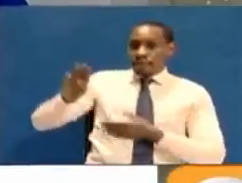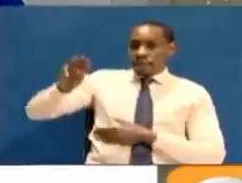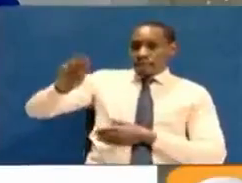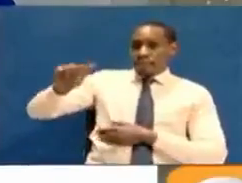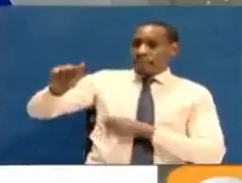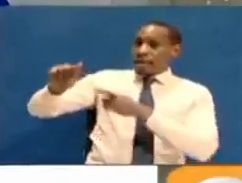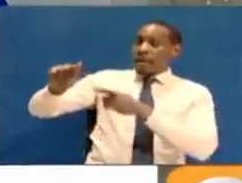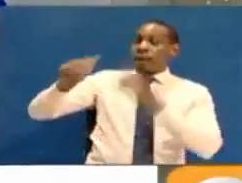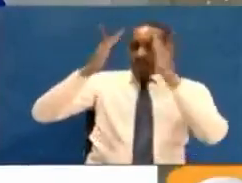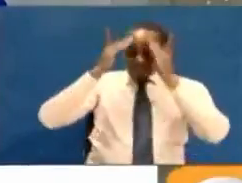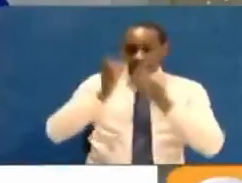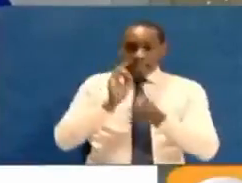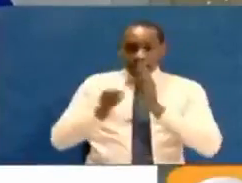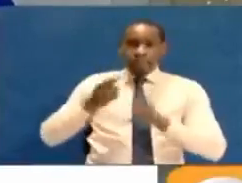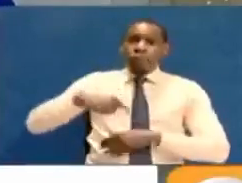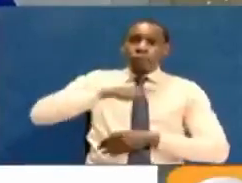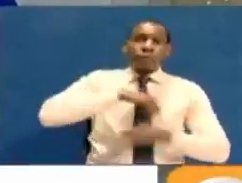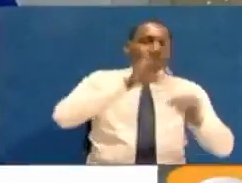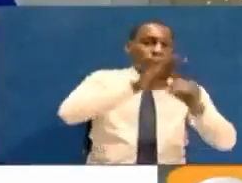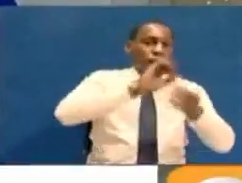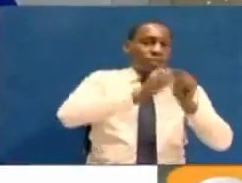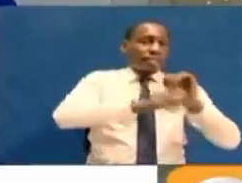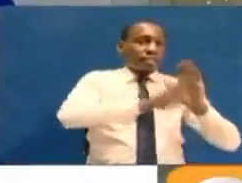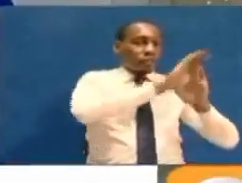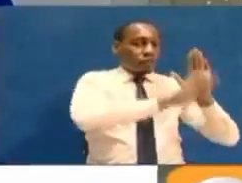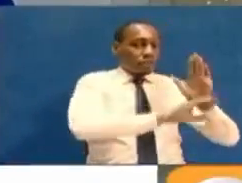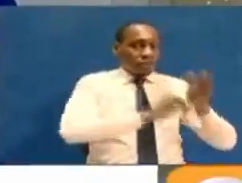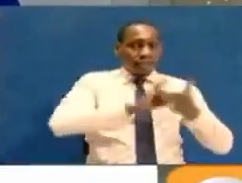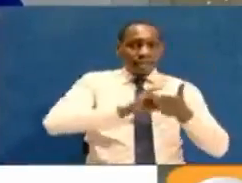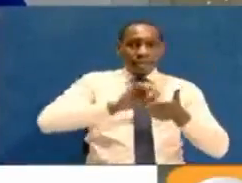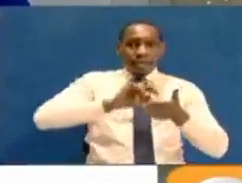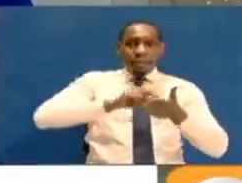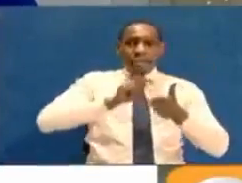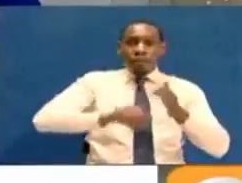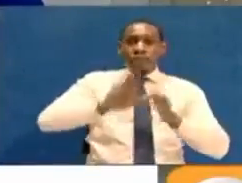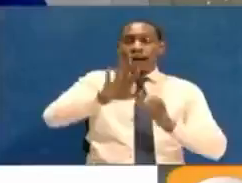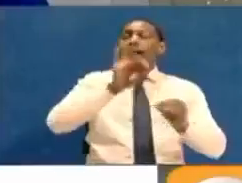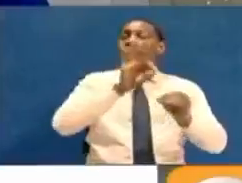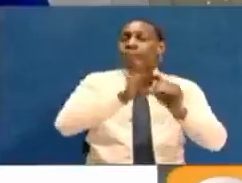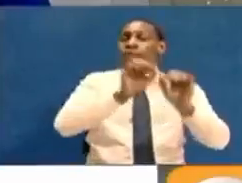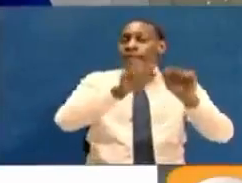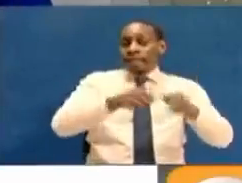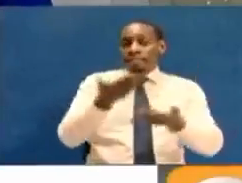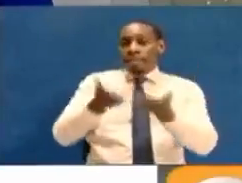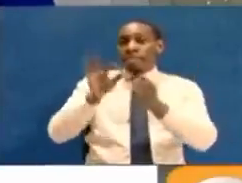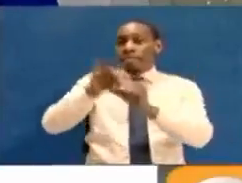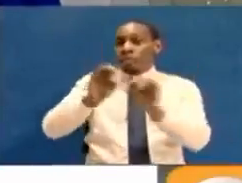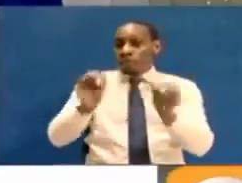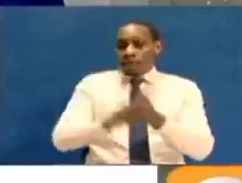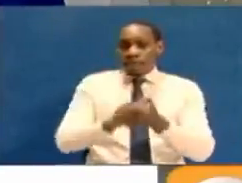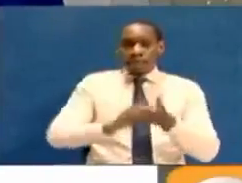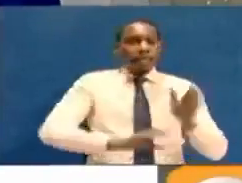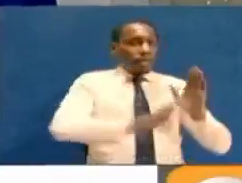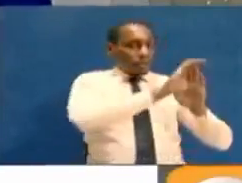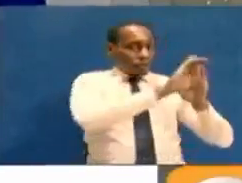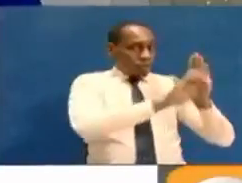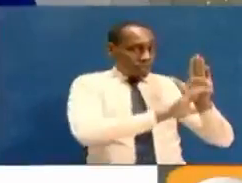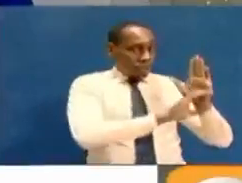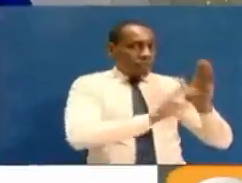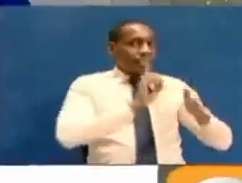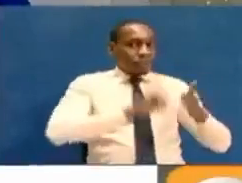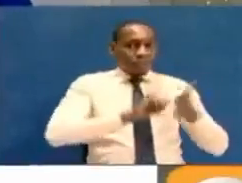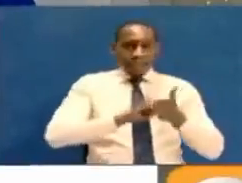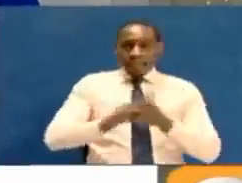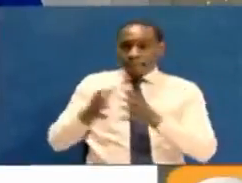the key to decide whether we will go to a referendum that means that you will get to vote or not. Now, what is the constitutional requirement?